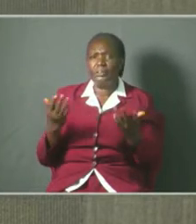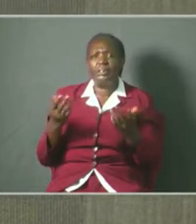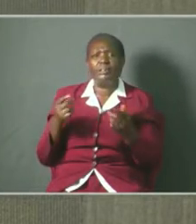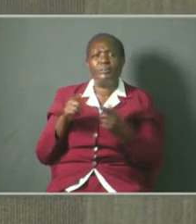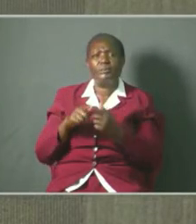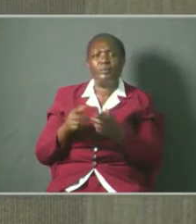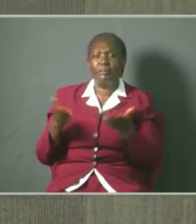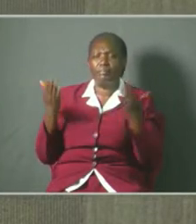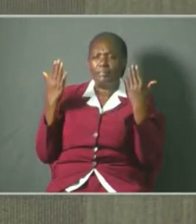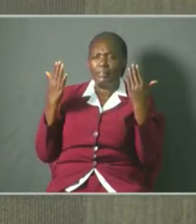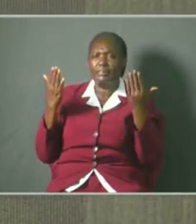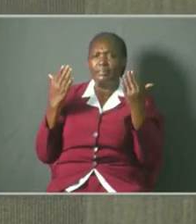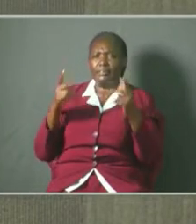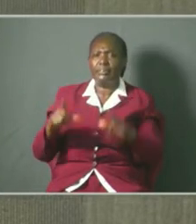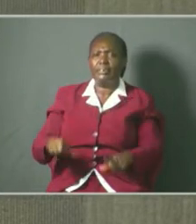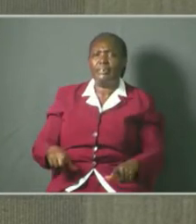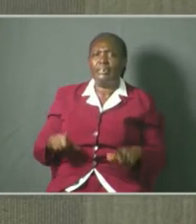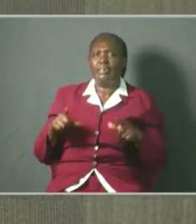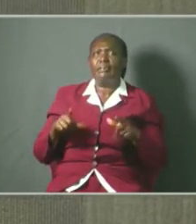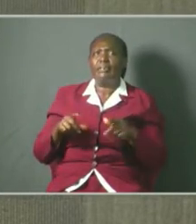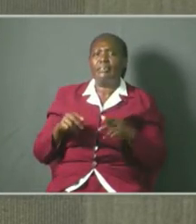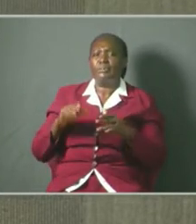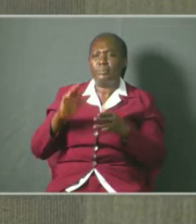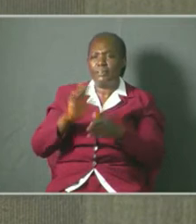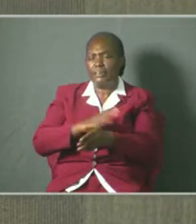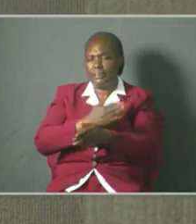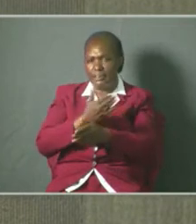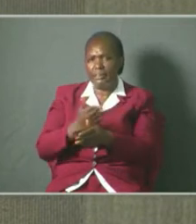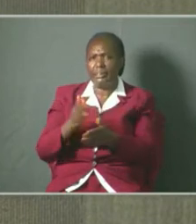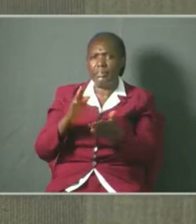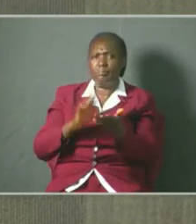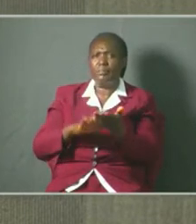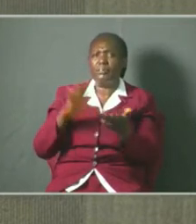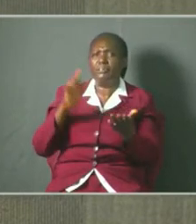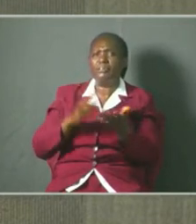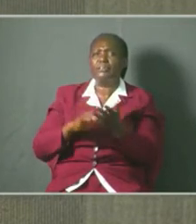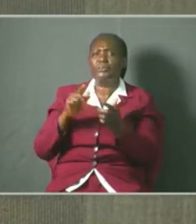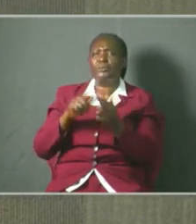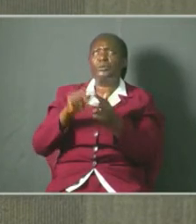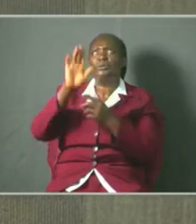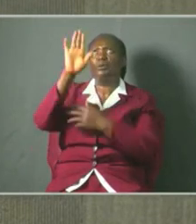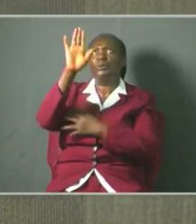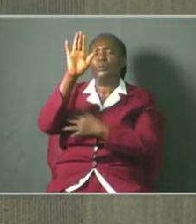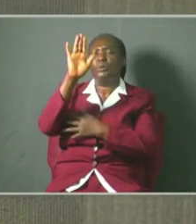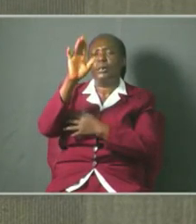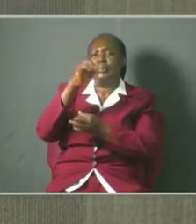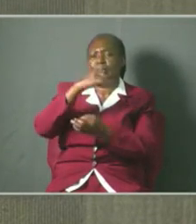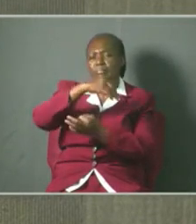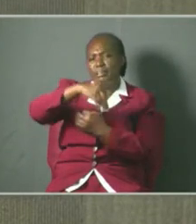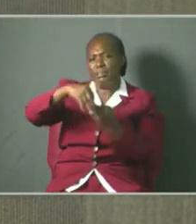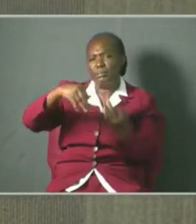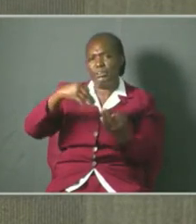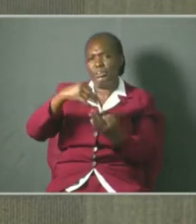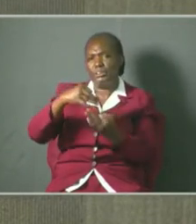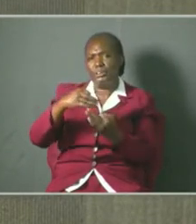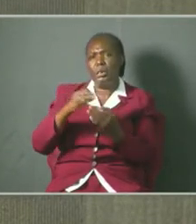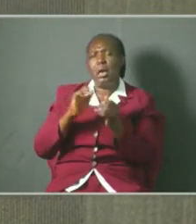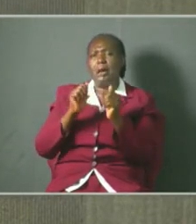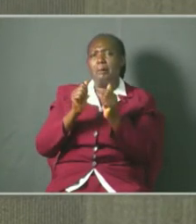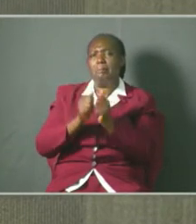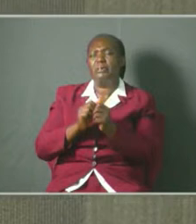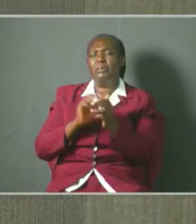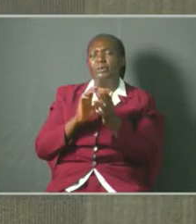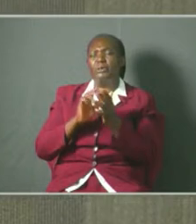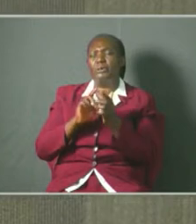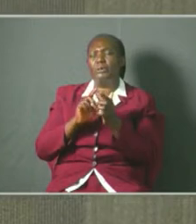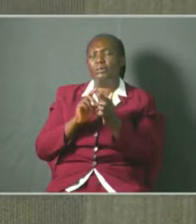everlasting. This afternoon, as we sing praises to you and as we fellowship, even till the end of the day and even beyond, continue being with us. May your presence